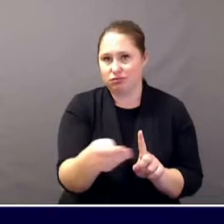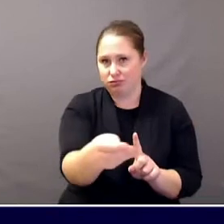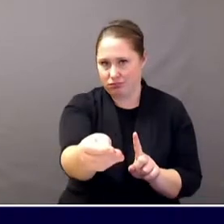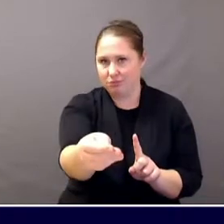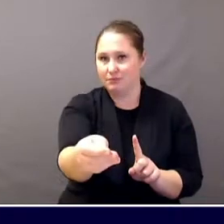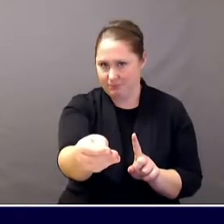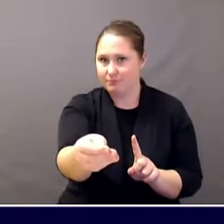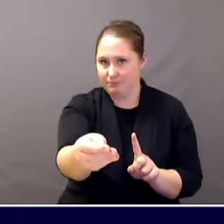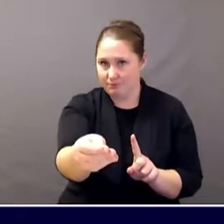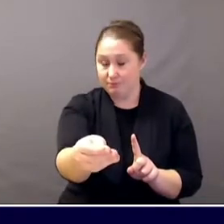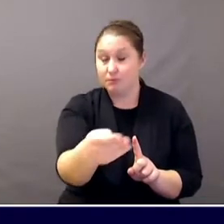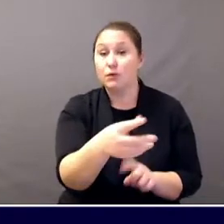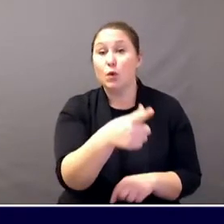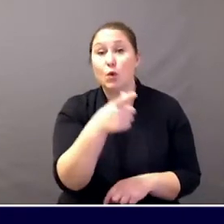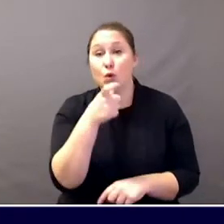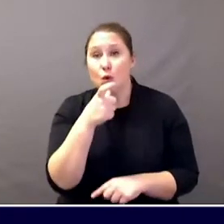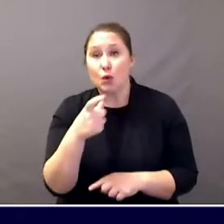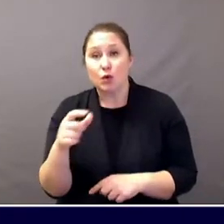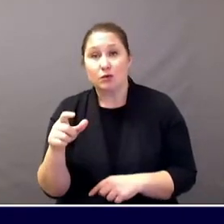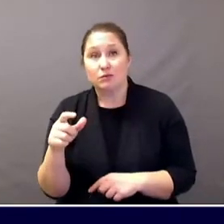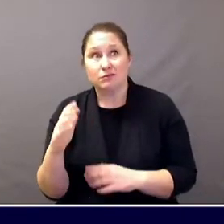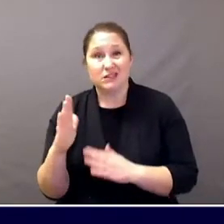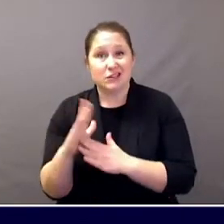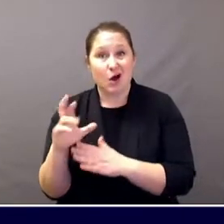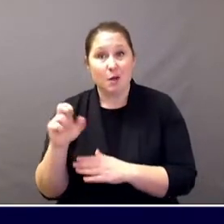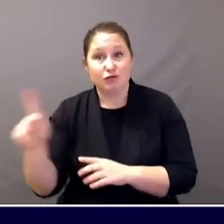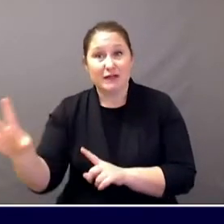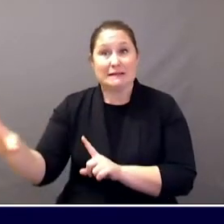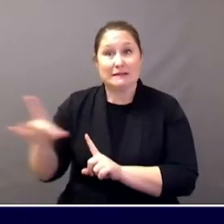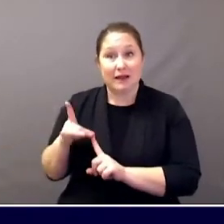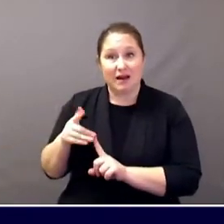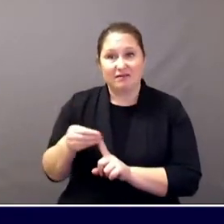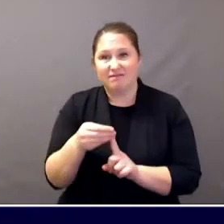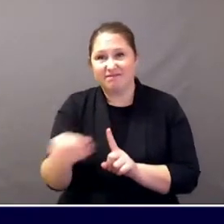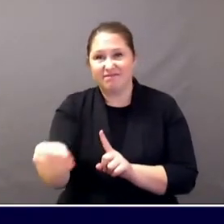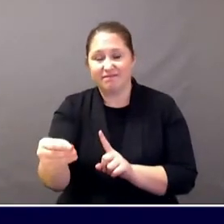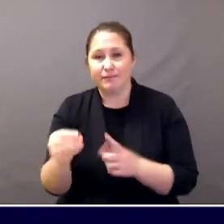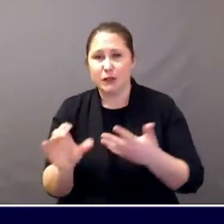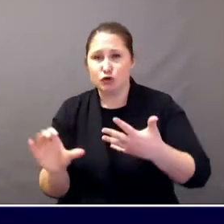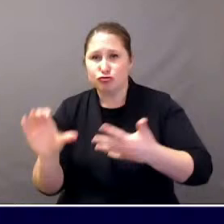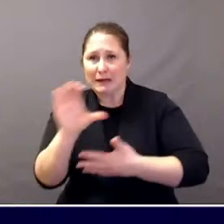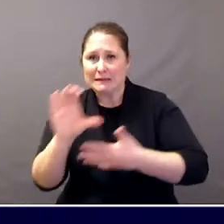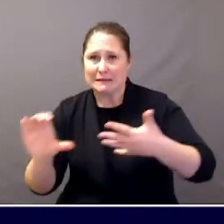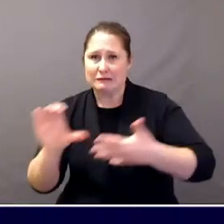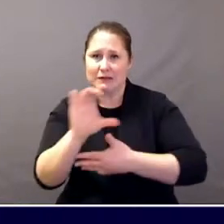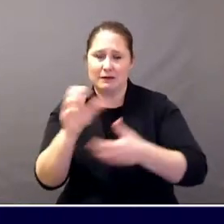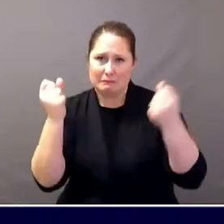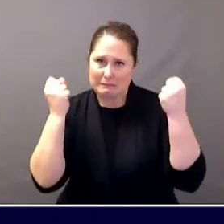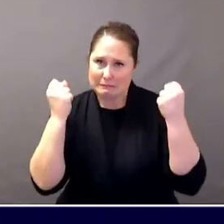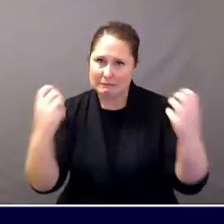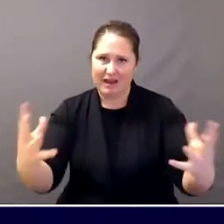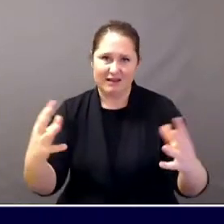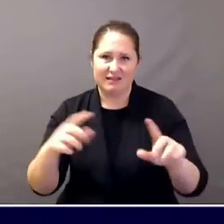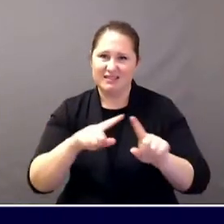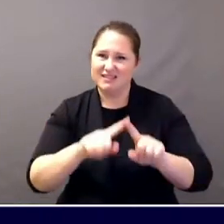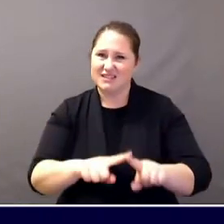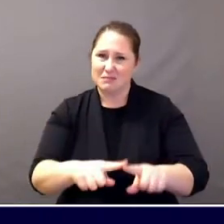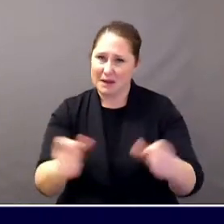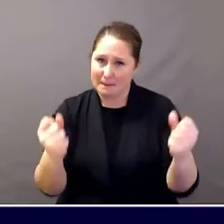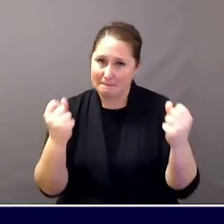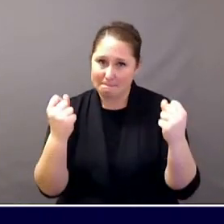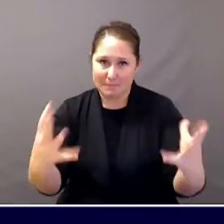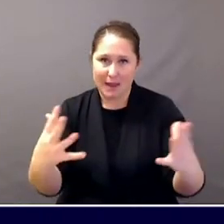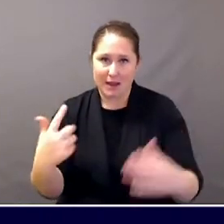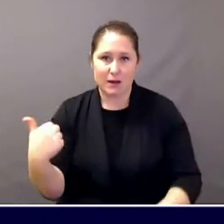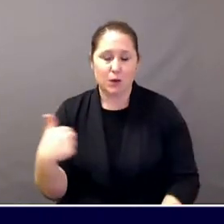contracting the virus and or spreading the virus, depends on a great number of things. We haven't made those determinations. We haven't drawn those